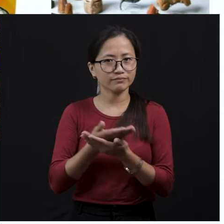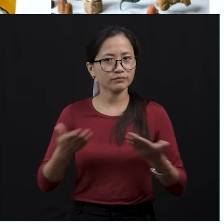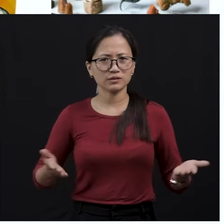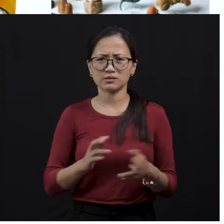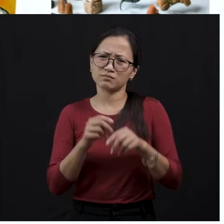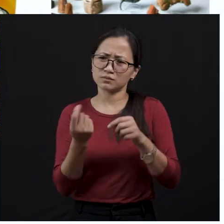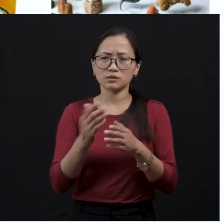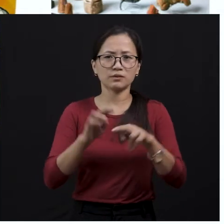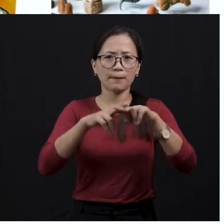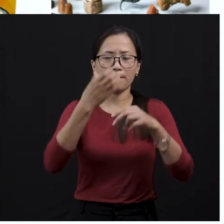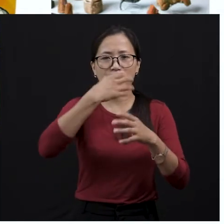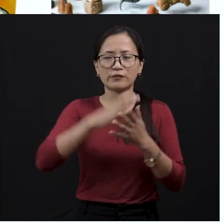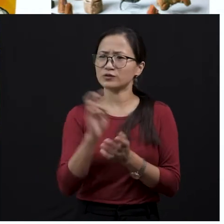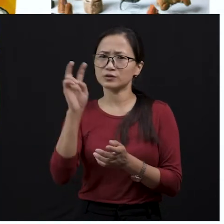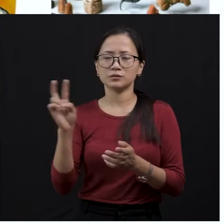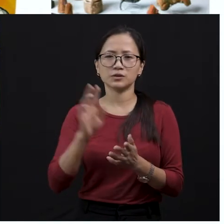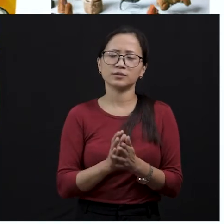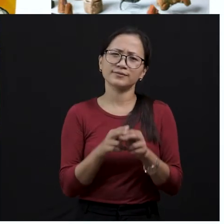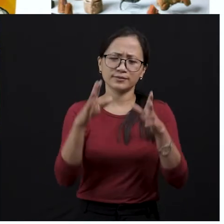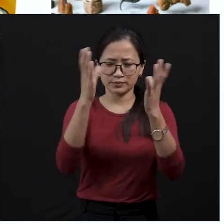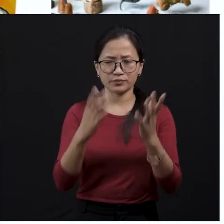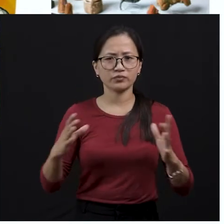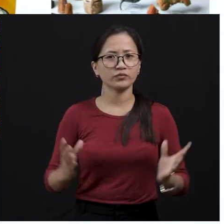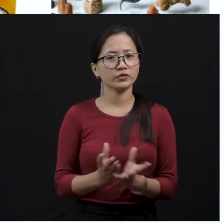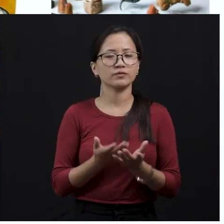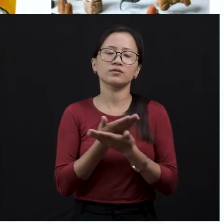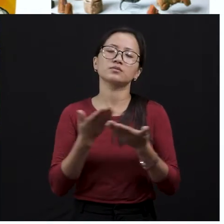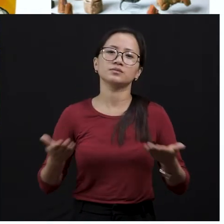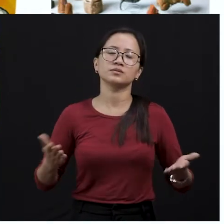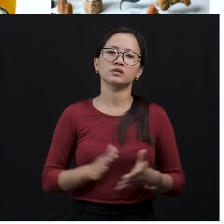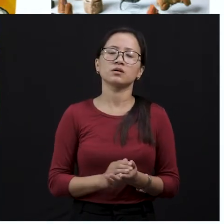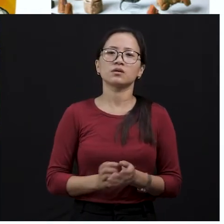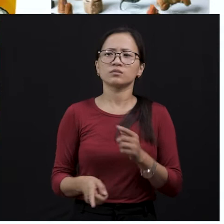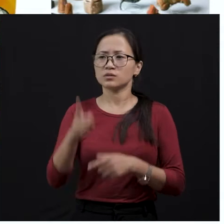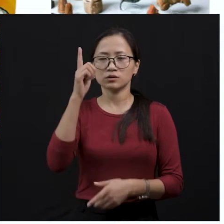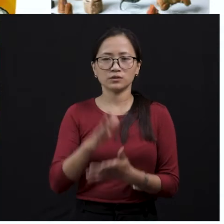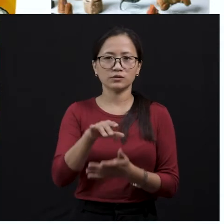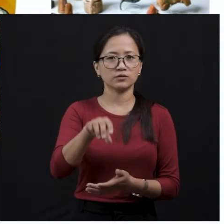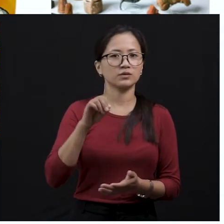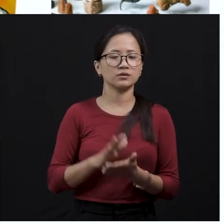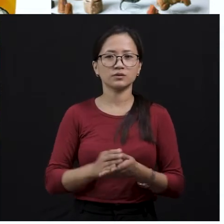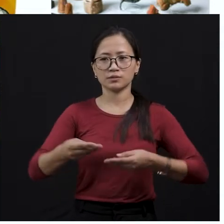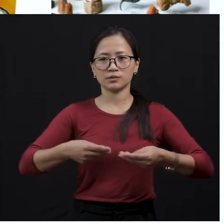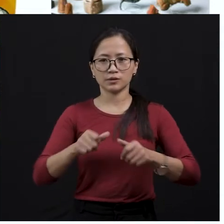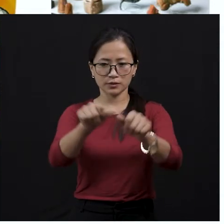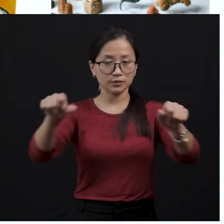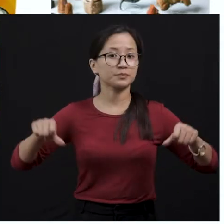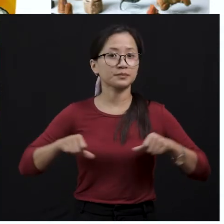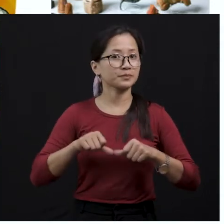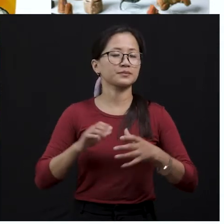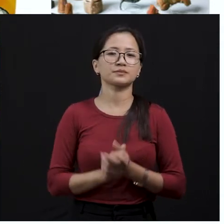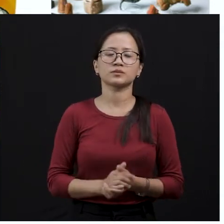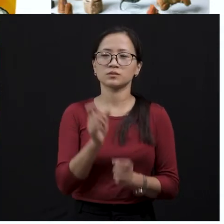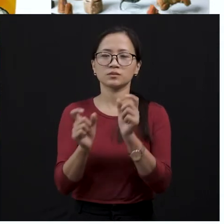were jewelries, so which was mostly found in the market area. So here are the pictures